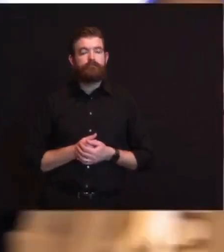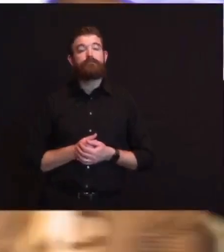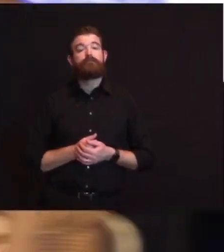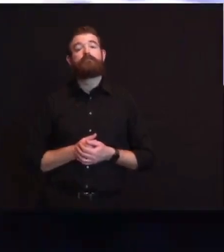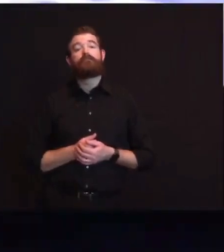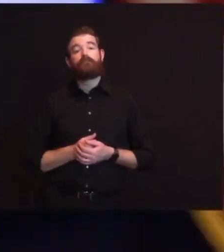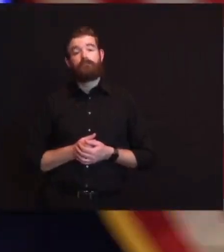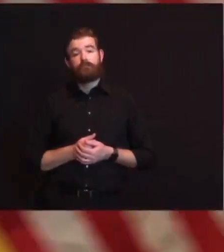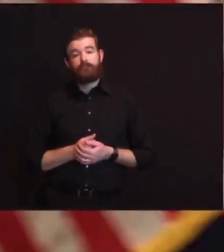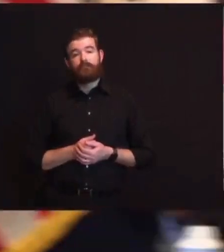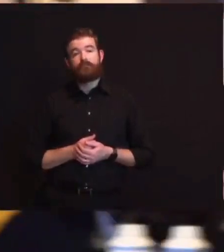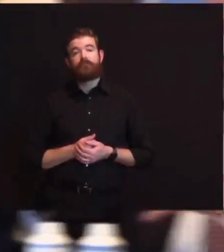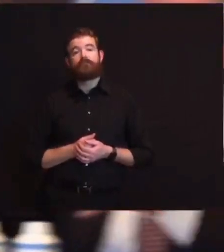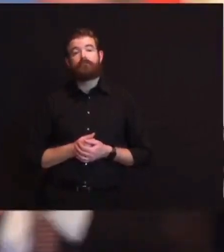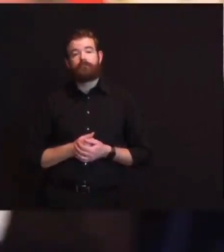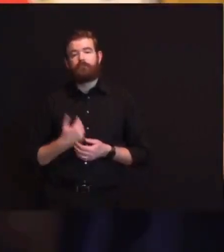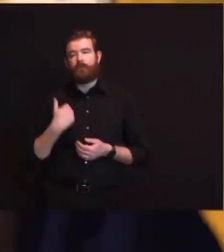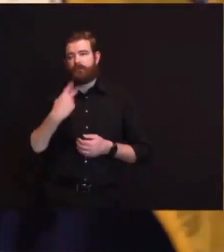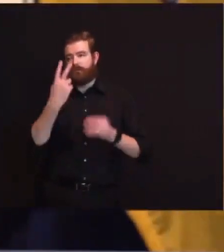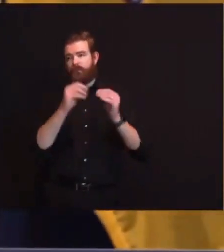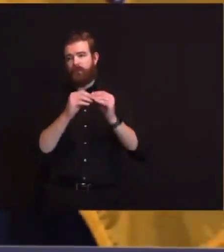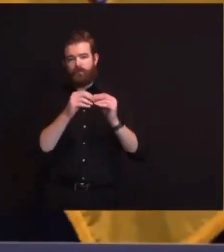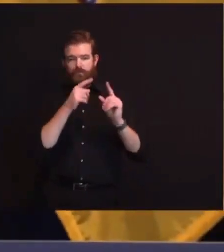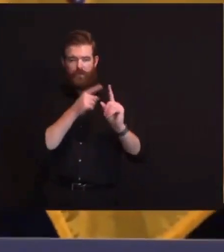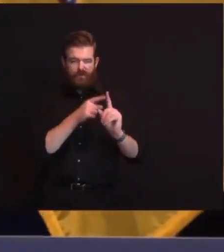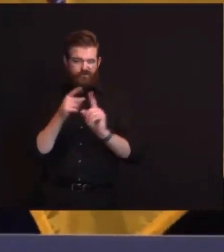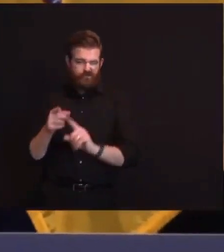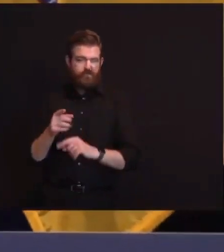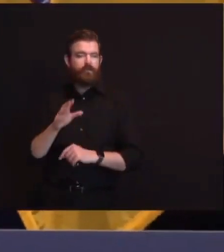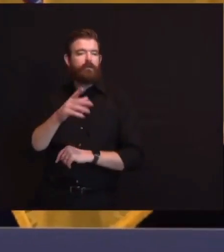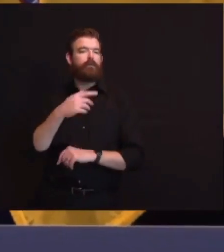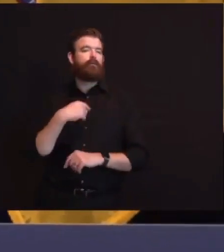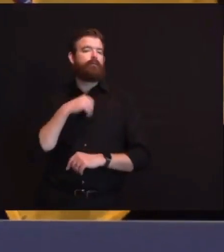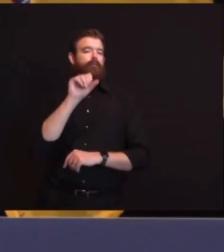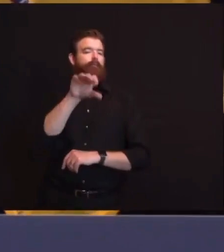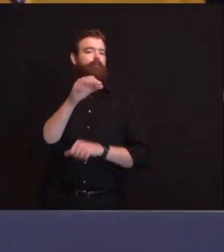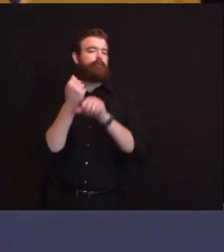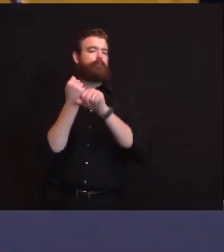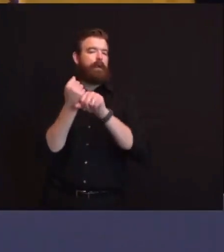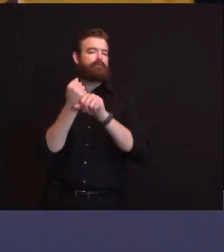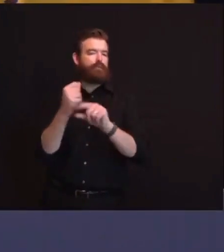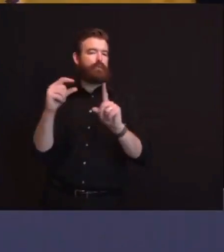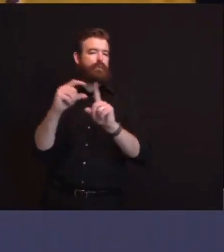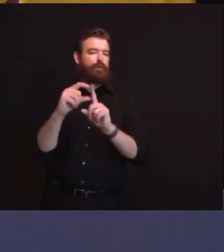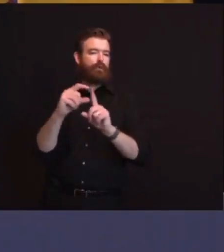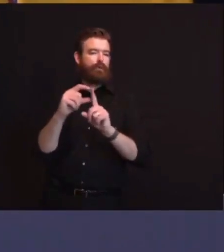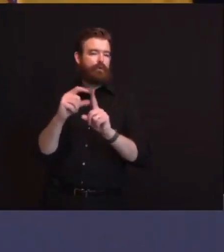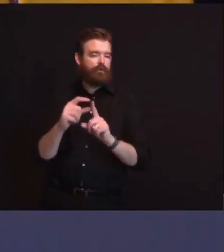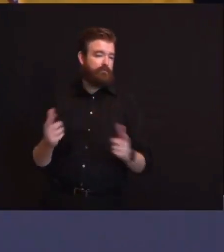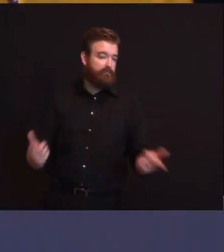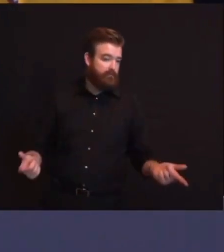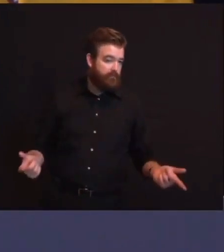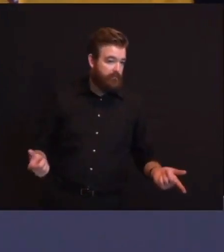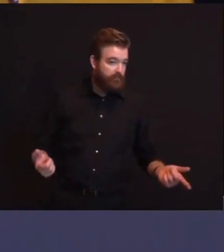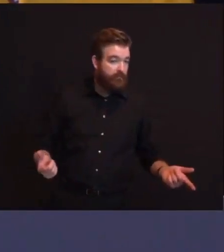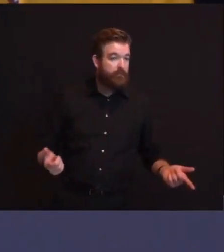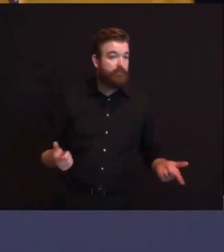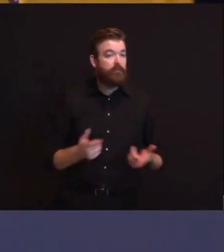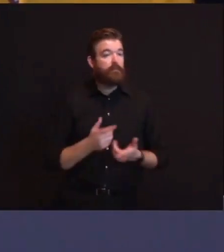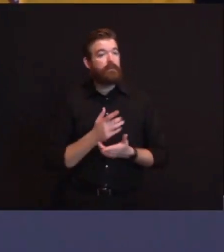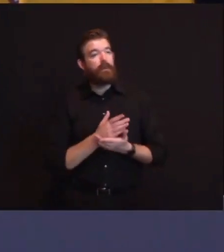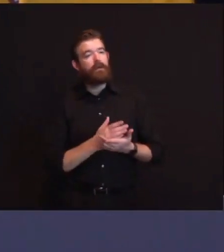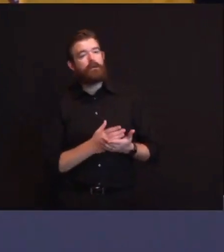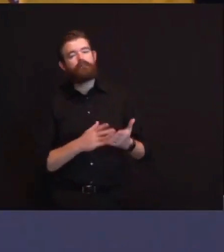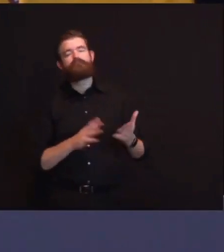points. A baseball terminology. There have been some big realities, and again, I will say that our working relationship